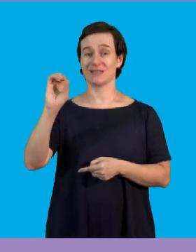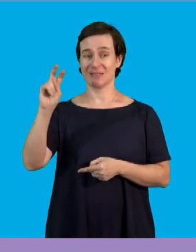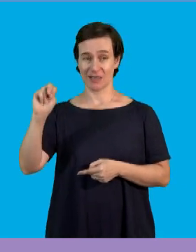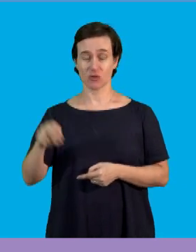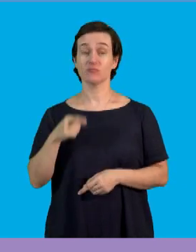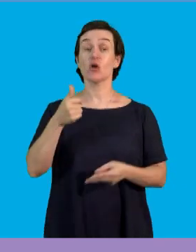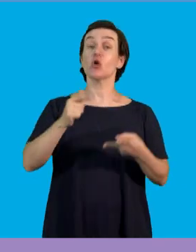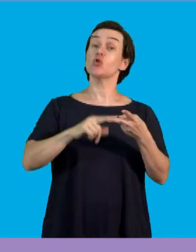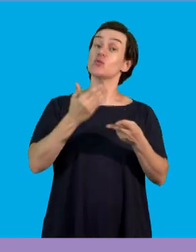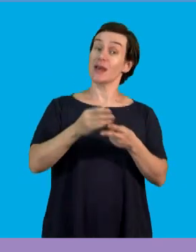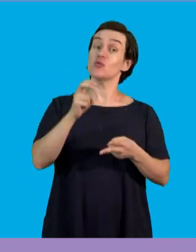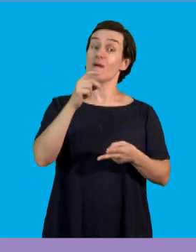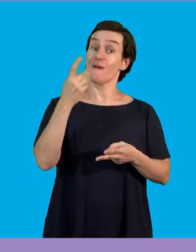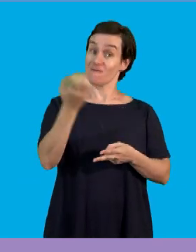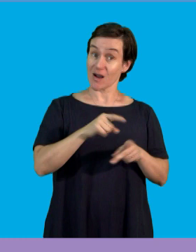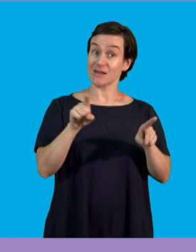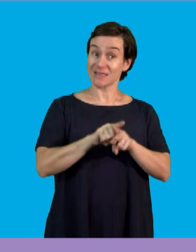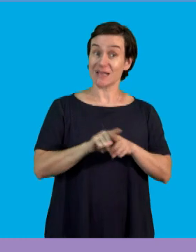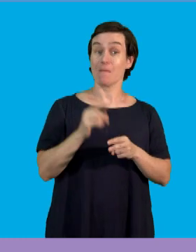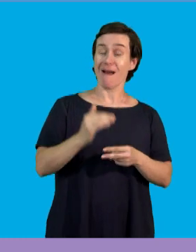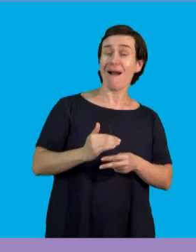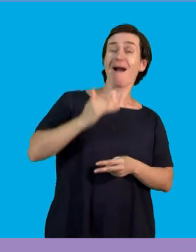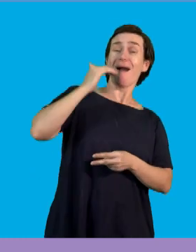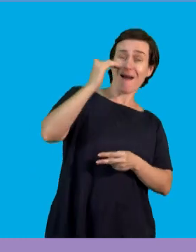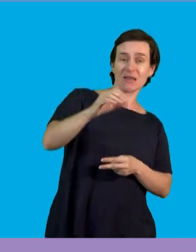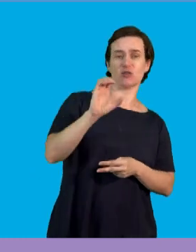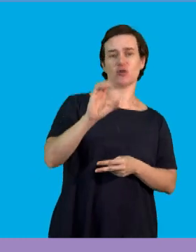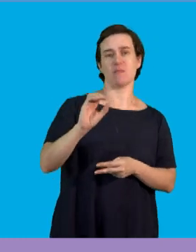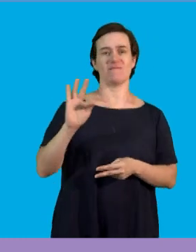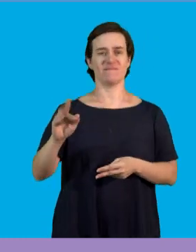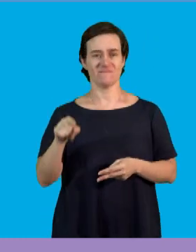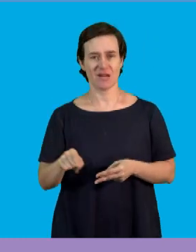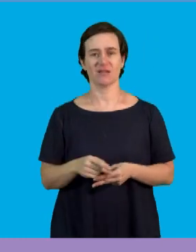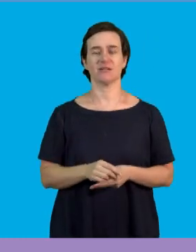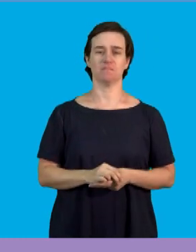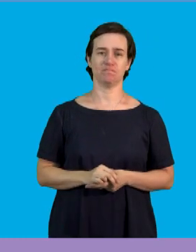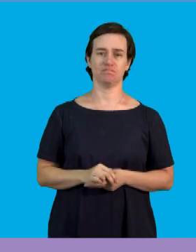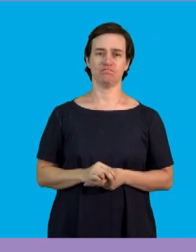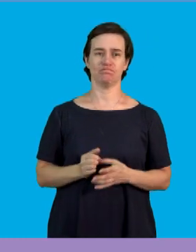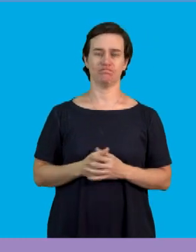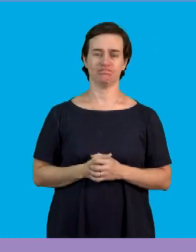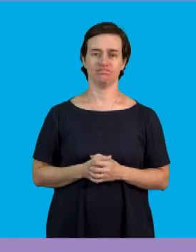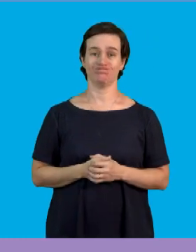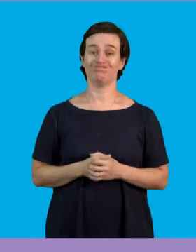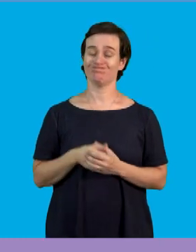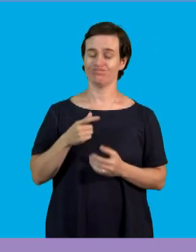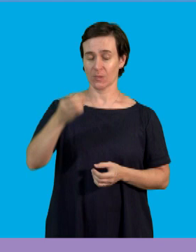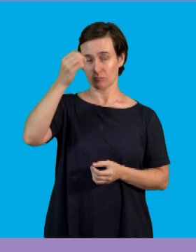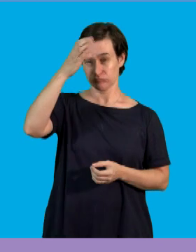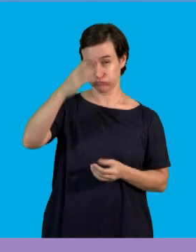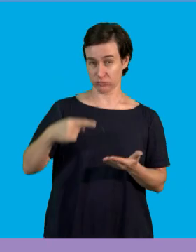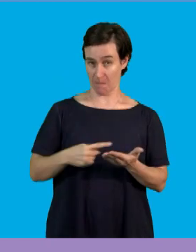factor, which is the HCF, of whole numbers using prime factorization. Our